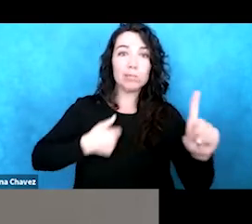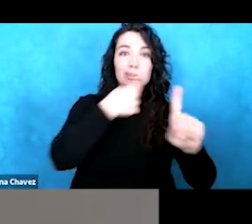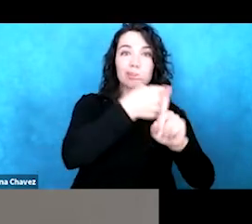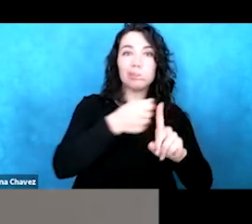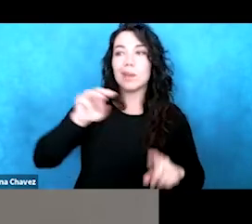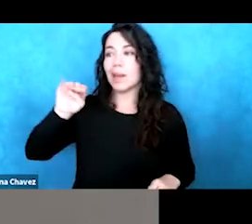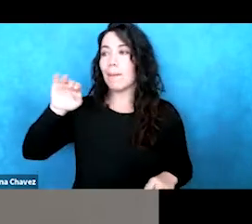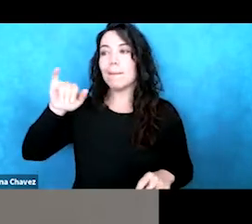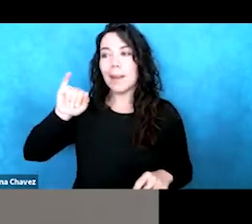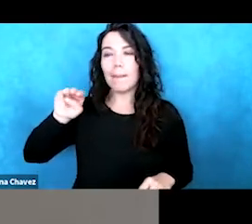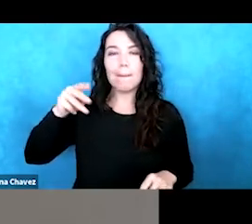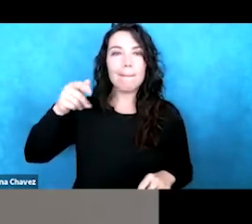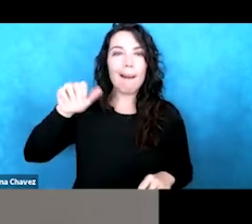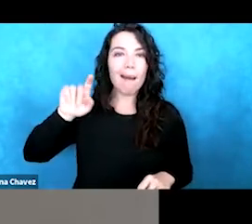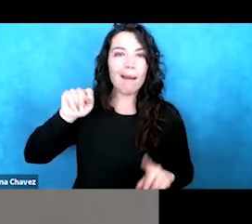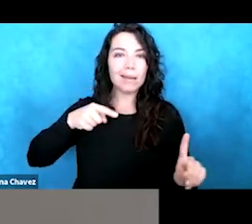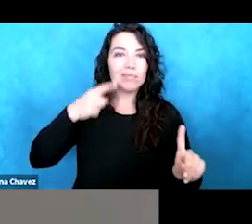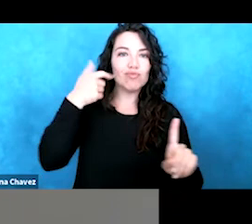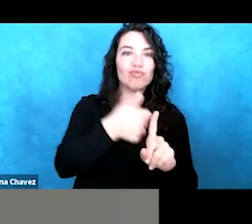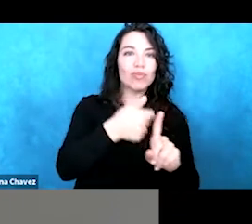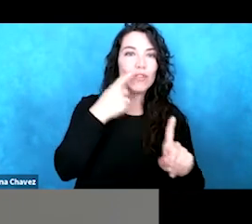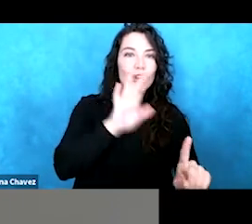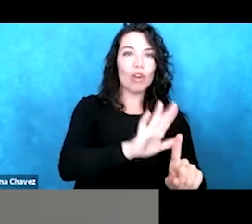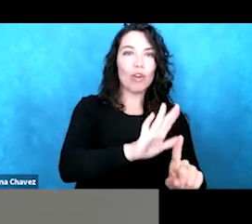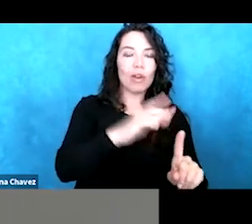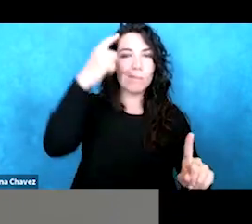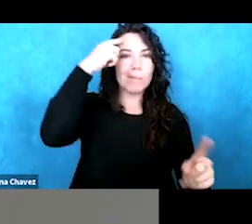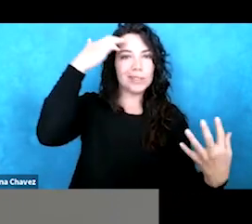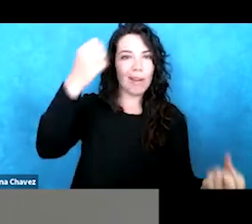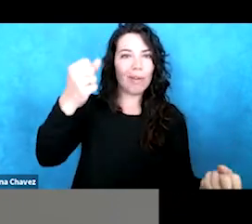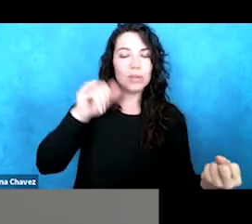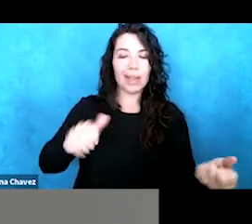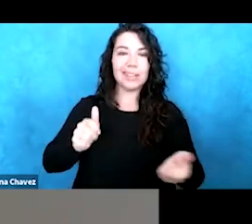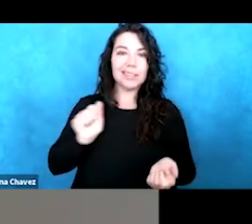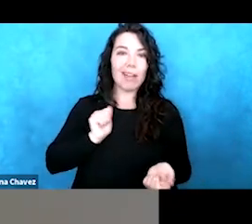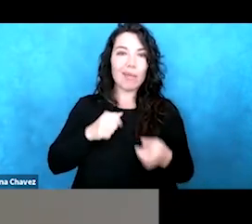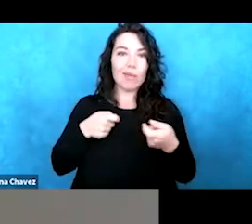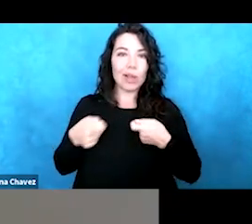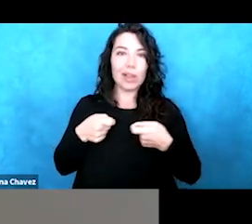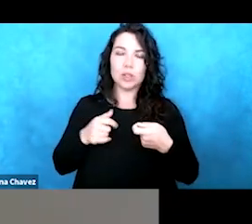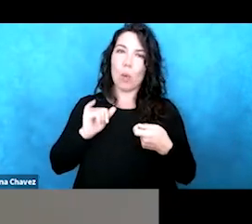mental health. So that self-regulation component, we realized we could tie to lots of positive impacts.